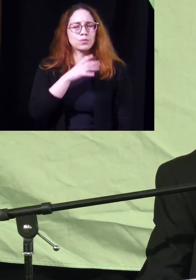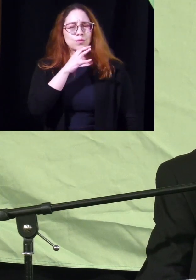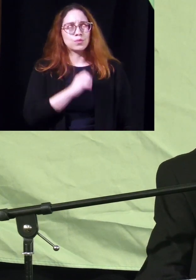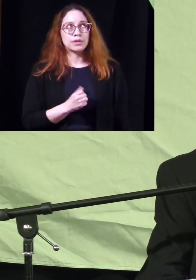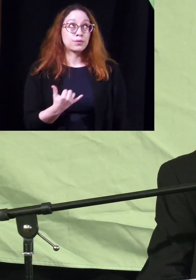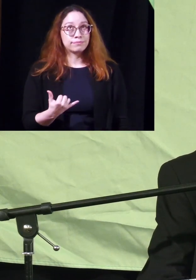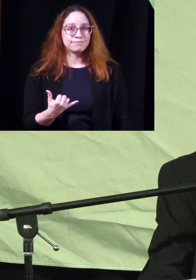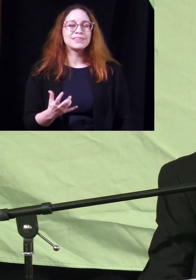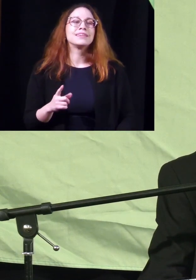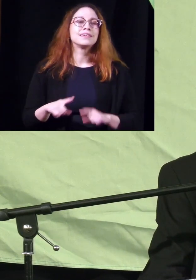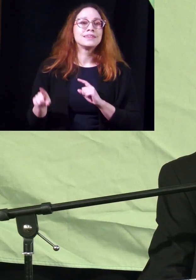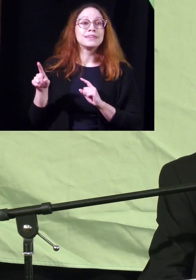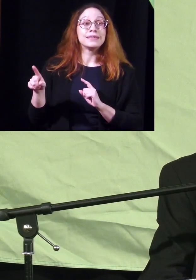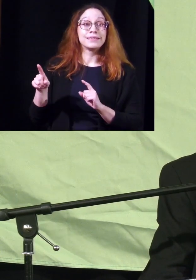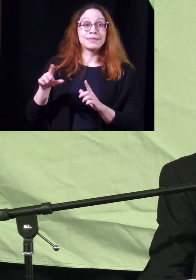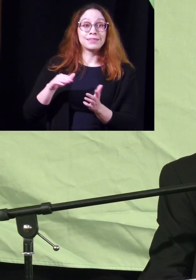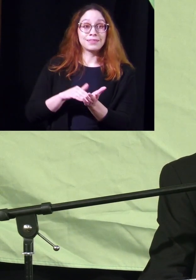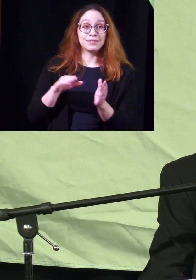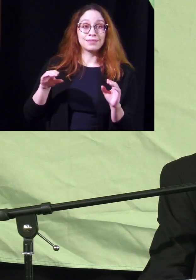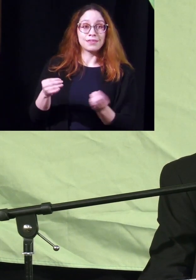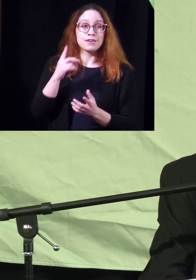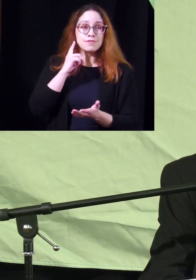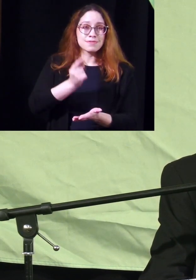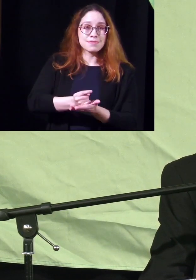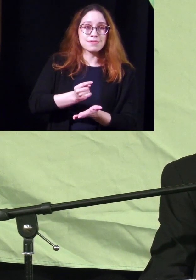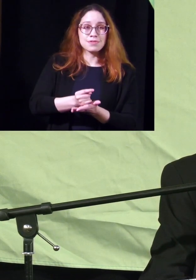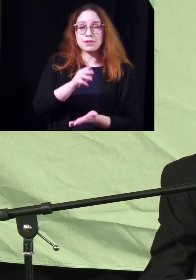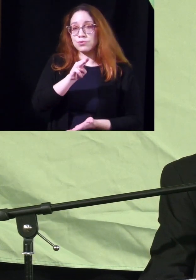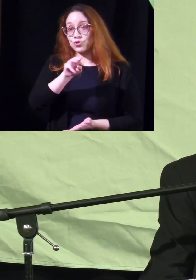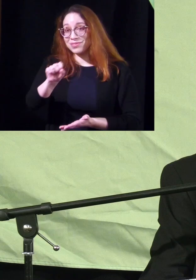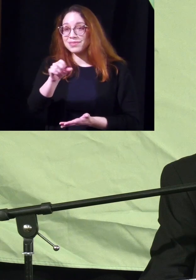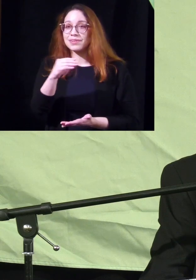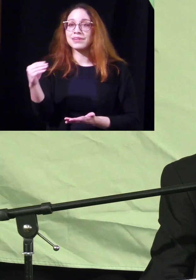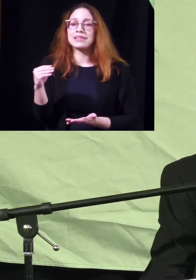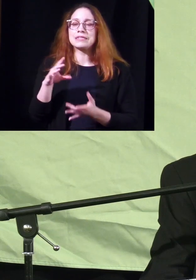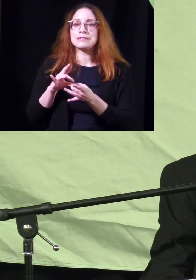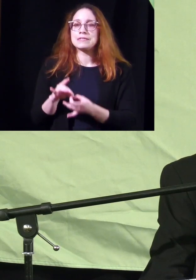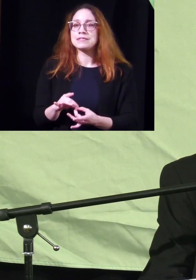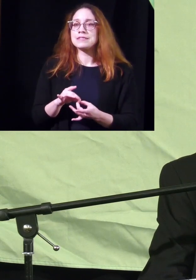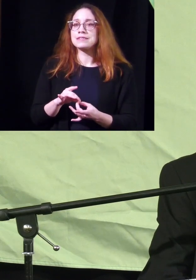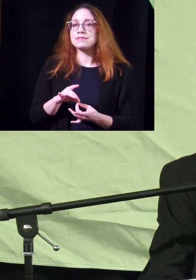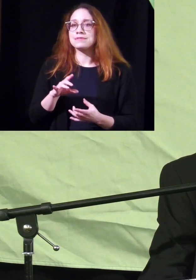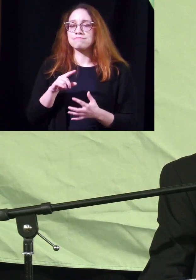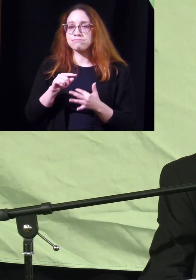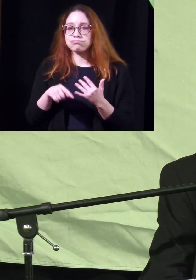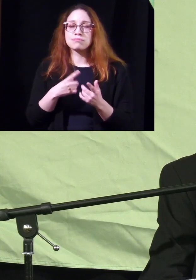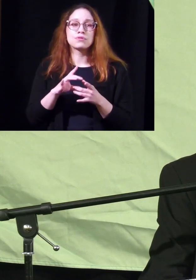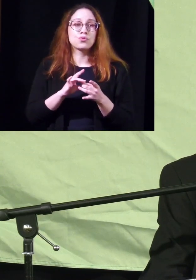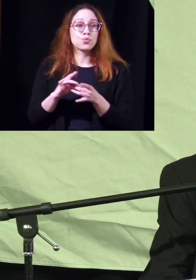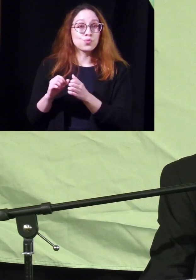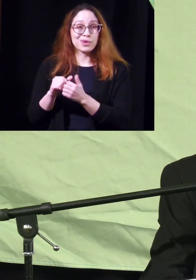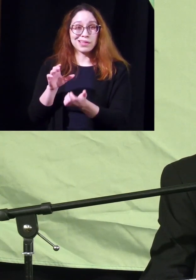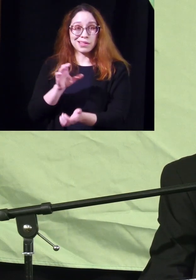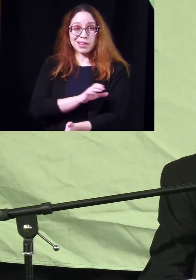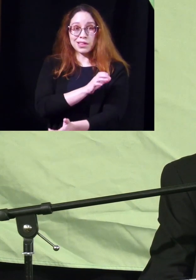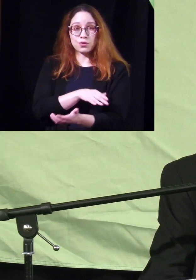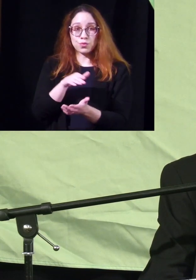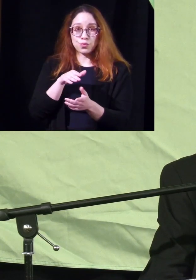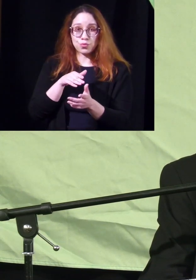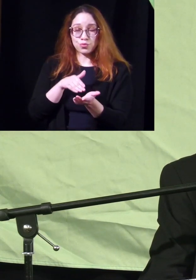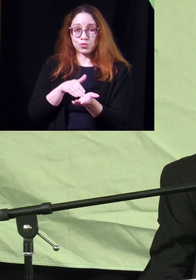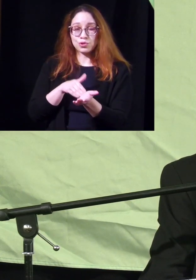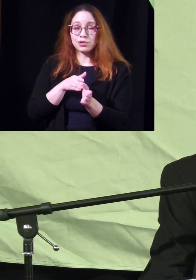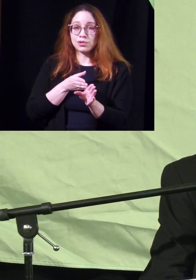now. His practice is limited to the treatment of multiple sclerosis and related disorders. In addition to his clinical practice,